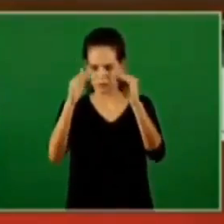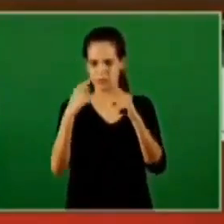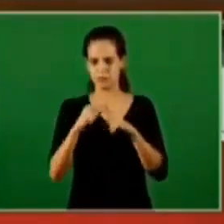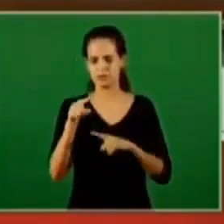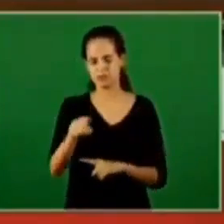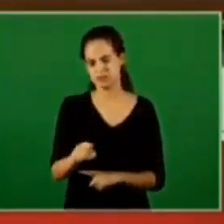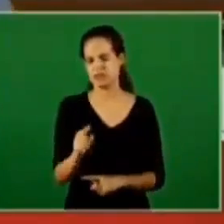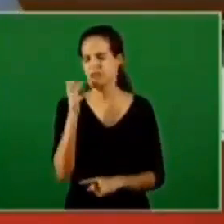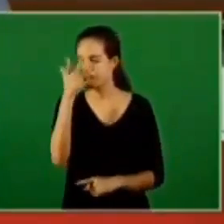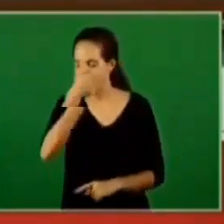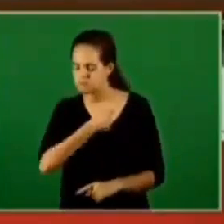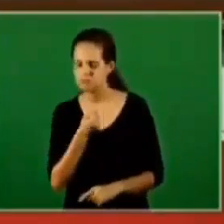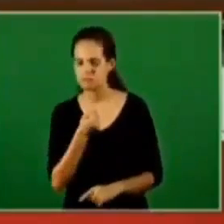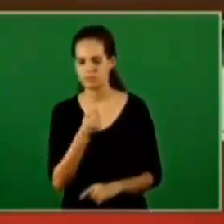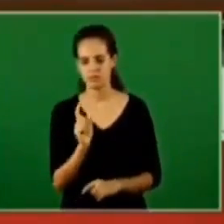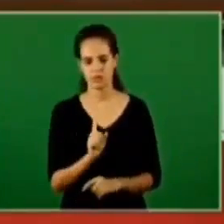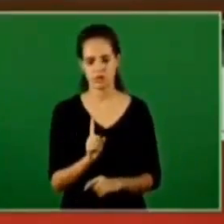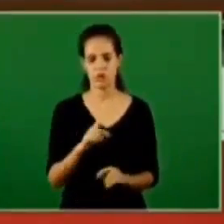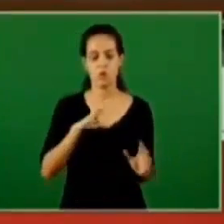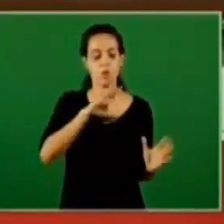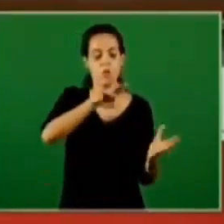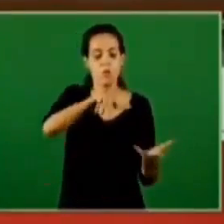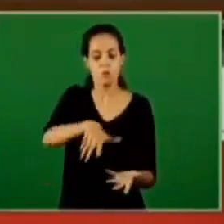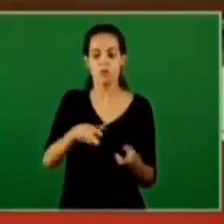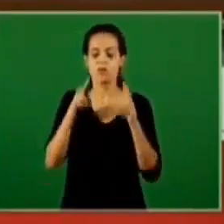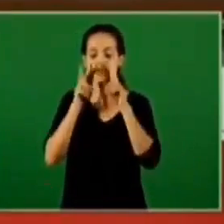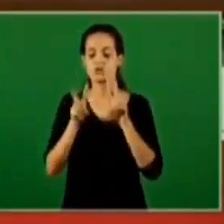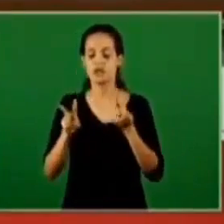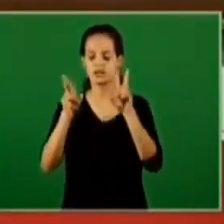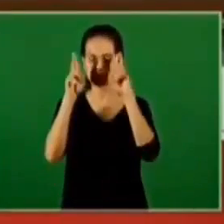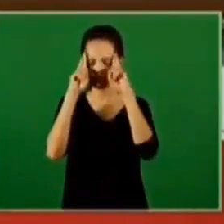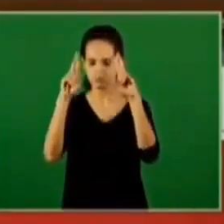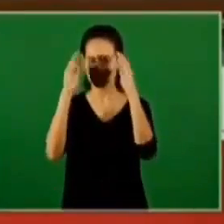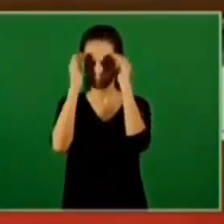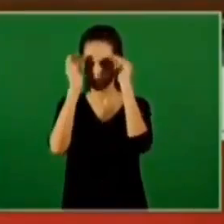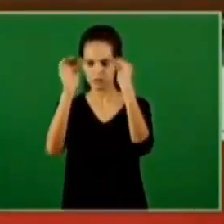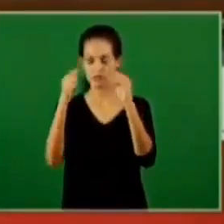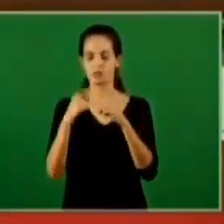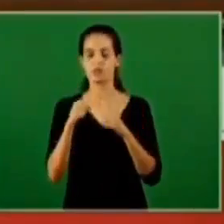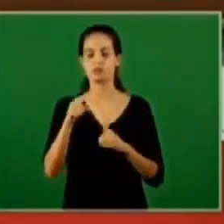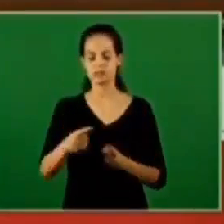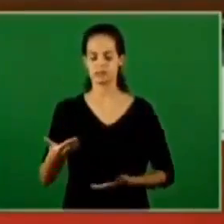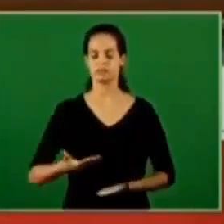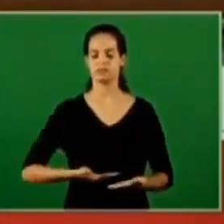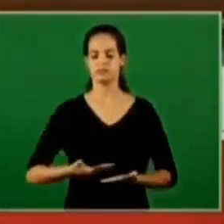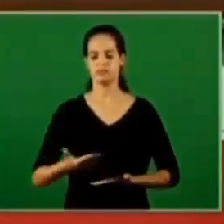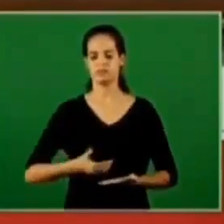looking. The world will respect you because you're a servant of the Lord.